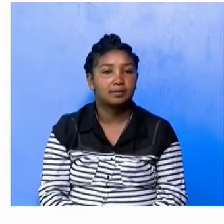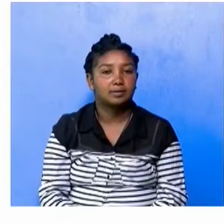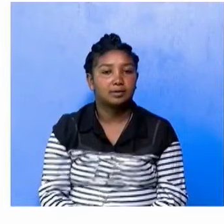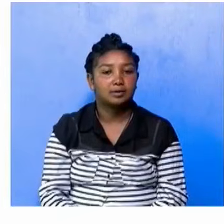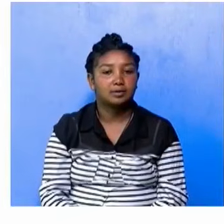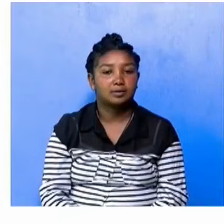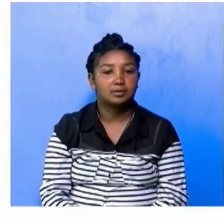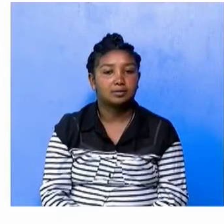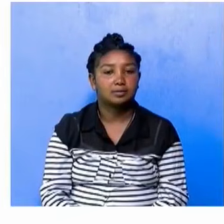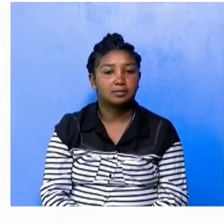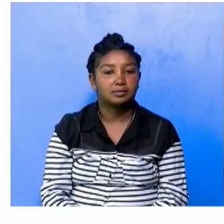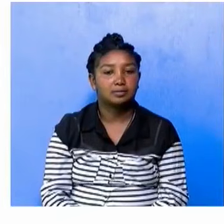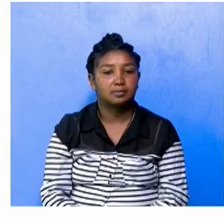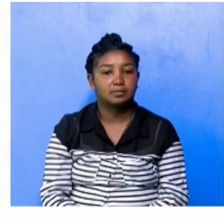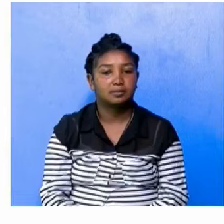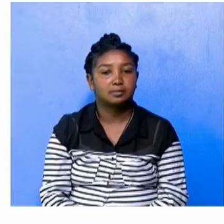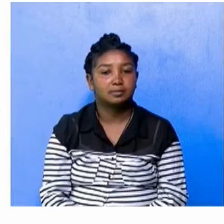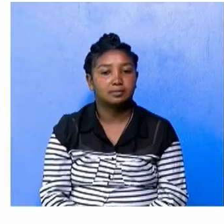we can say